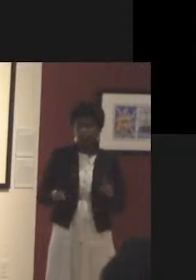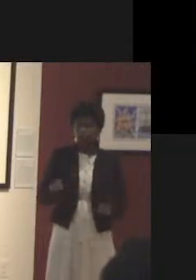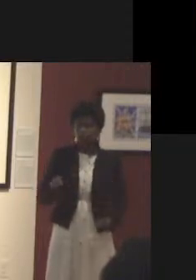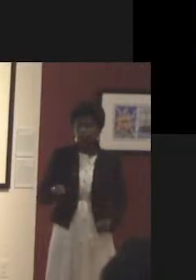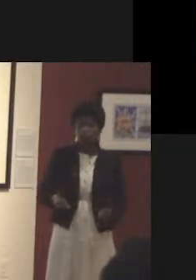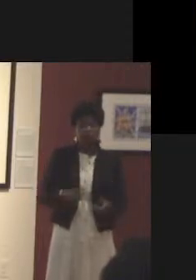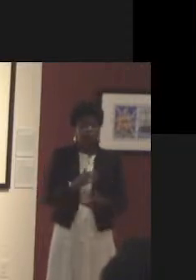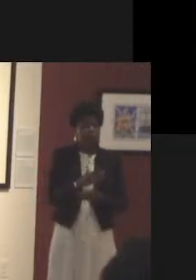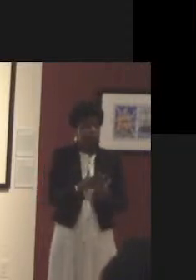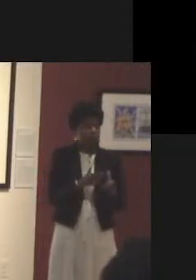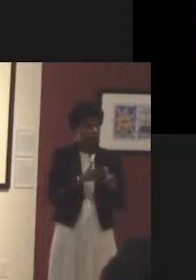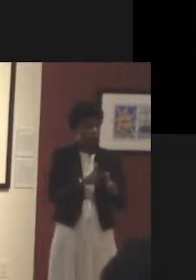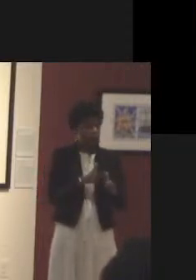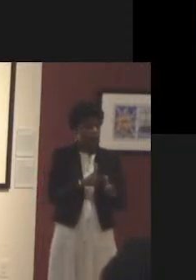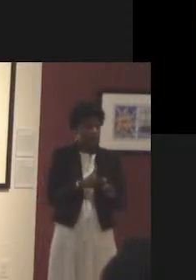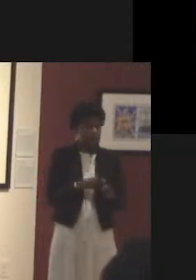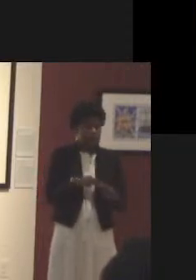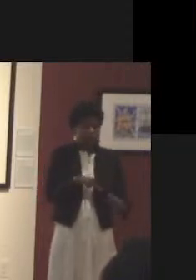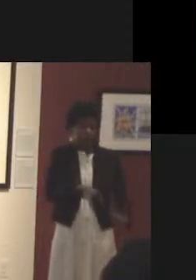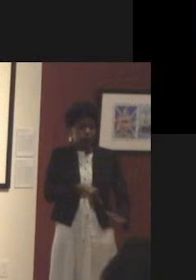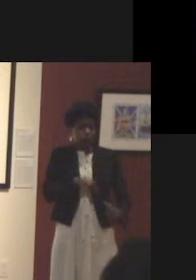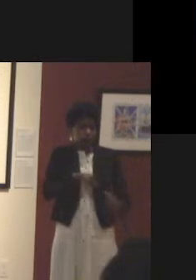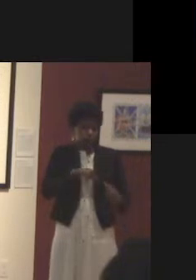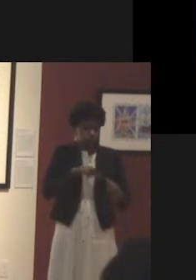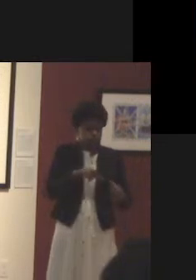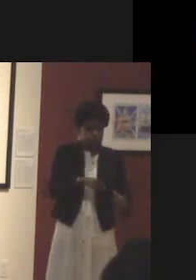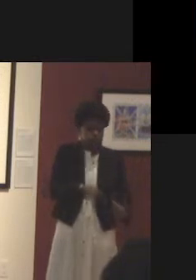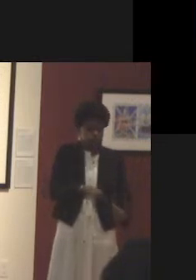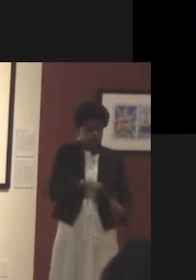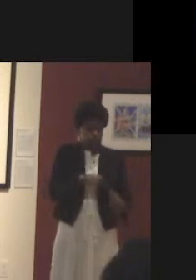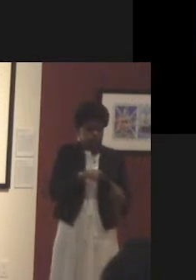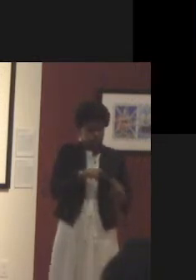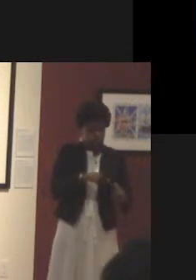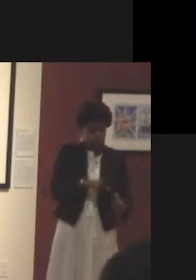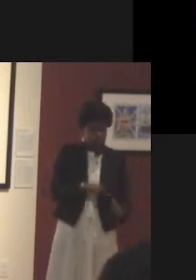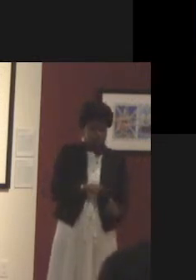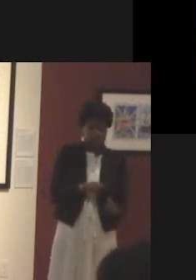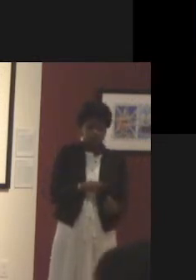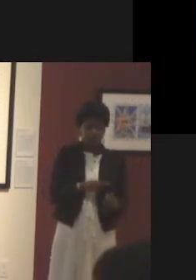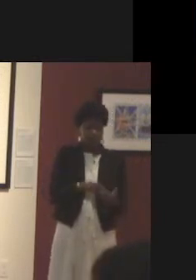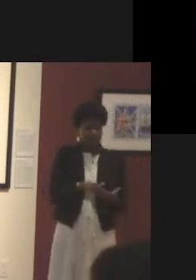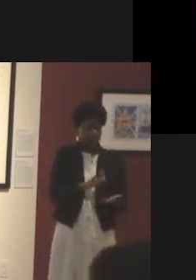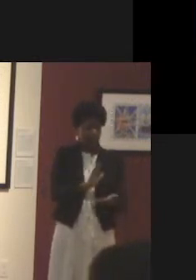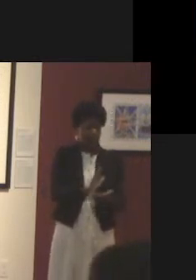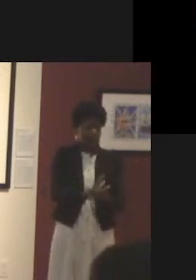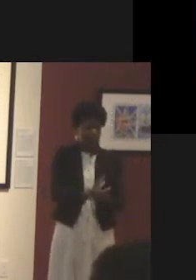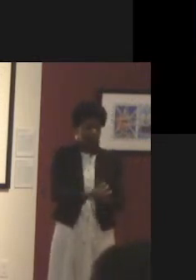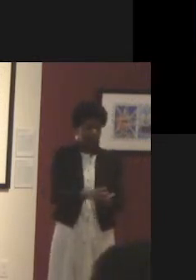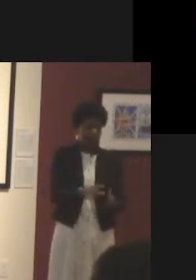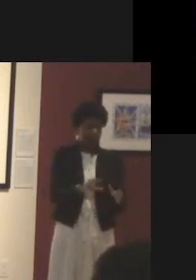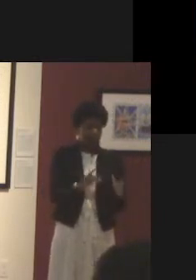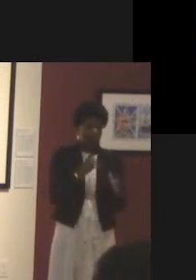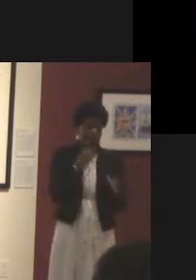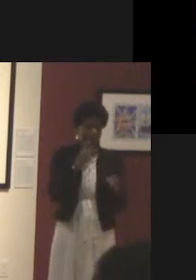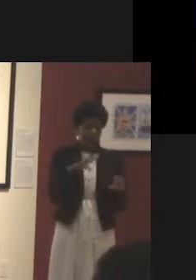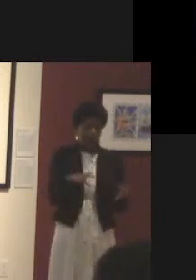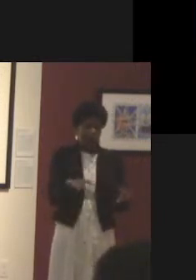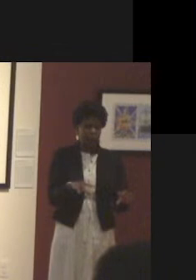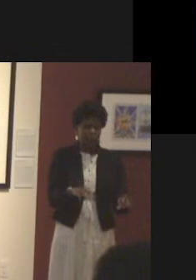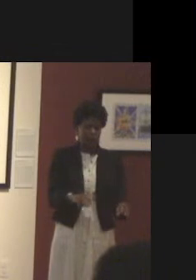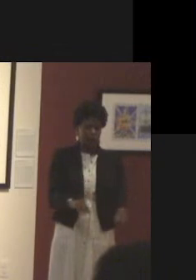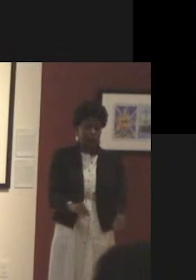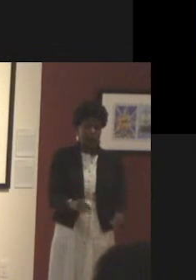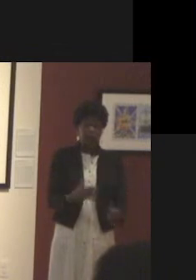begin to struggle with the pace, and eventually, one by one, they stop the moving belts and extinguish their lights. While we